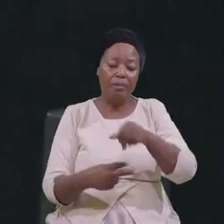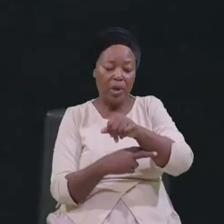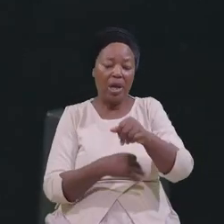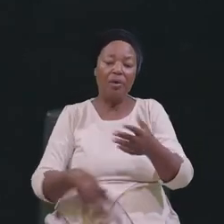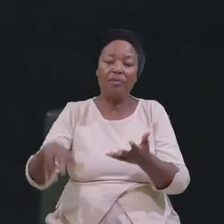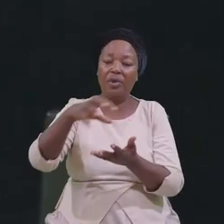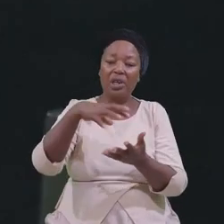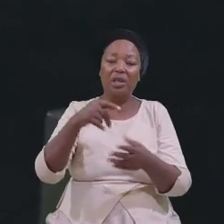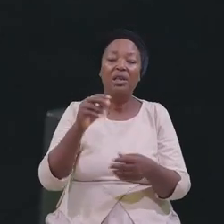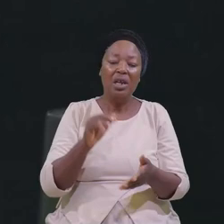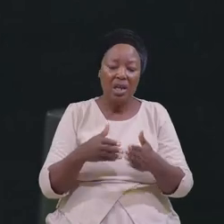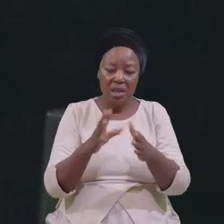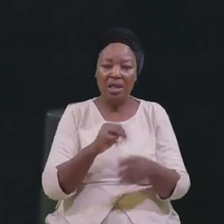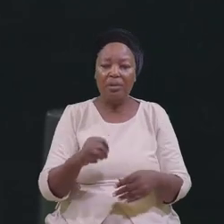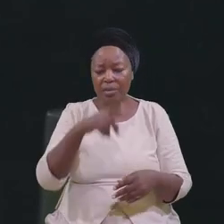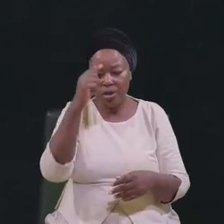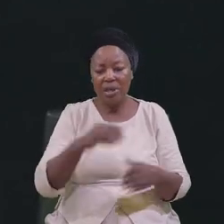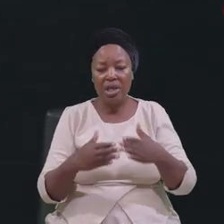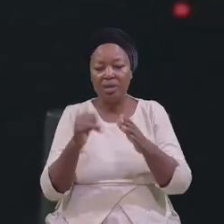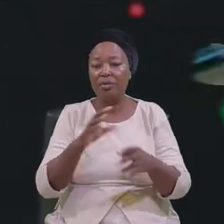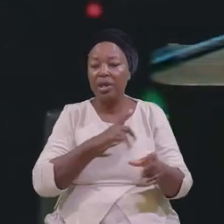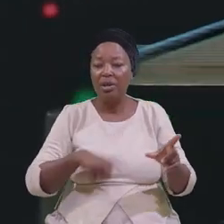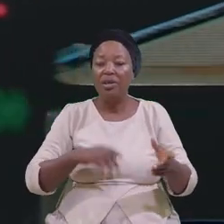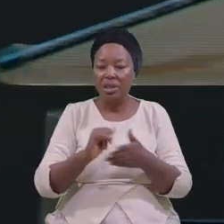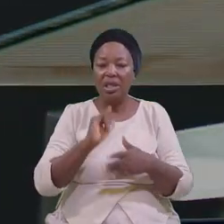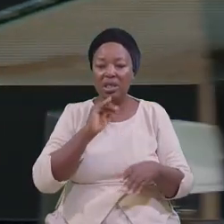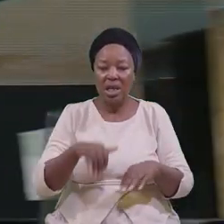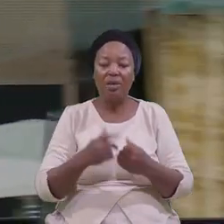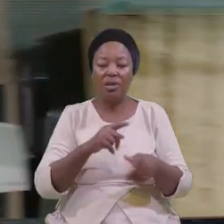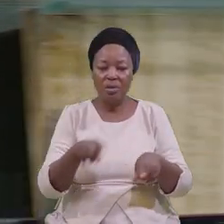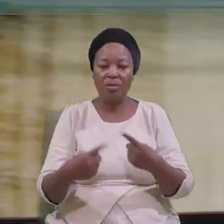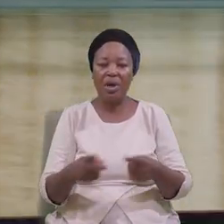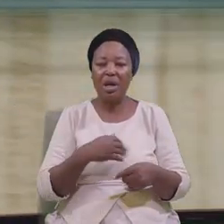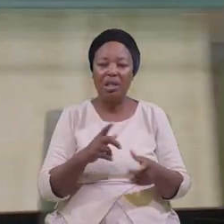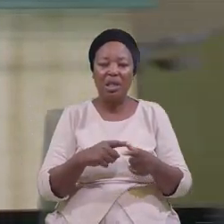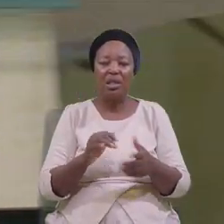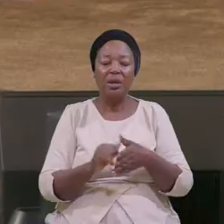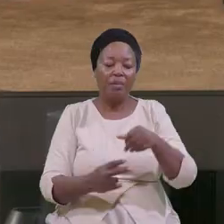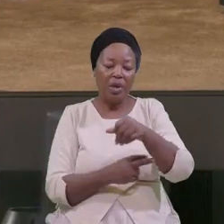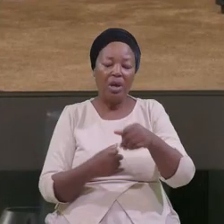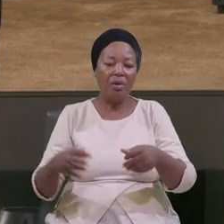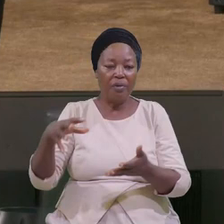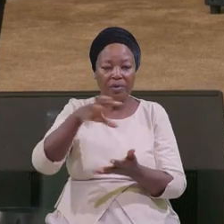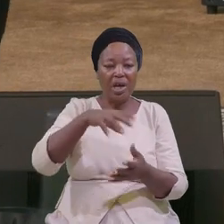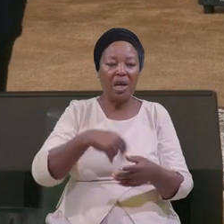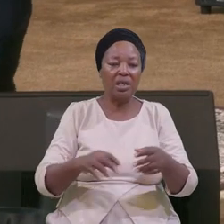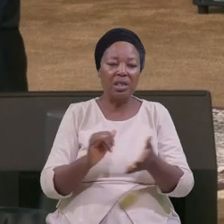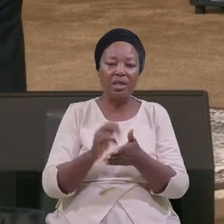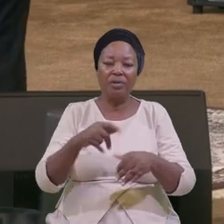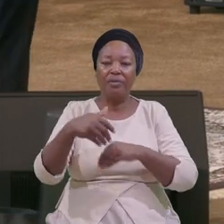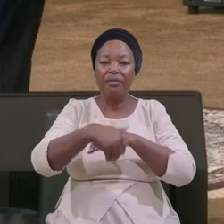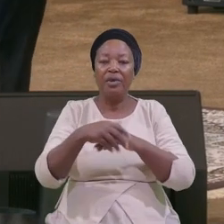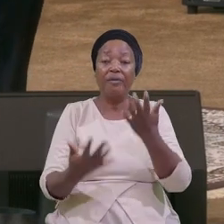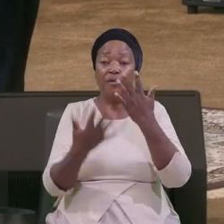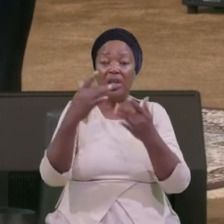leading of the Lord, that's why they didn't go astray. That's why, by the pillar of cloud and by the pillar of fire, that's why he led